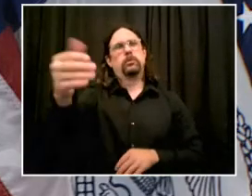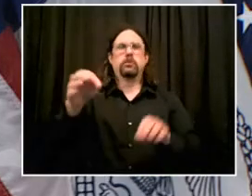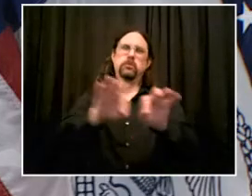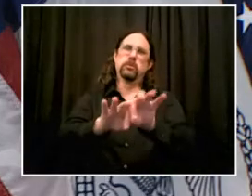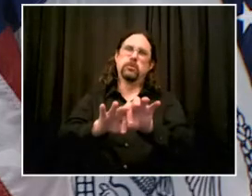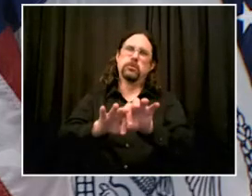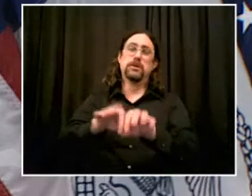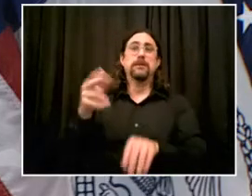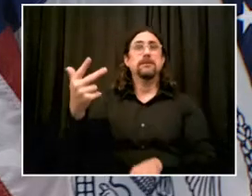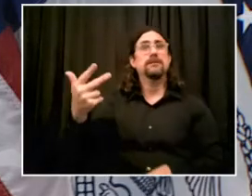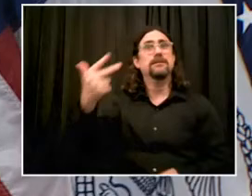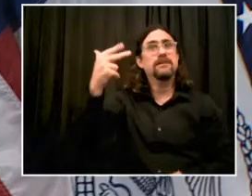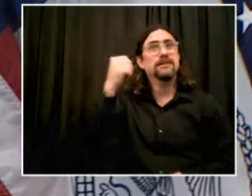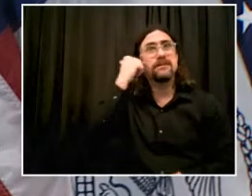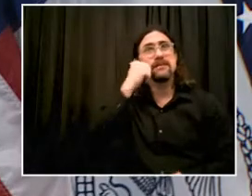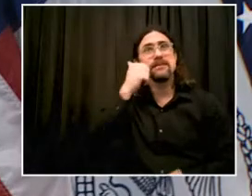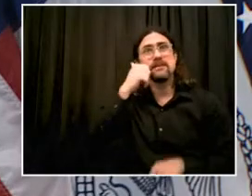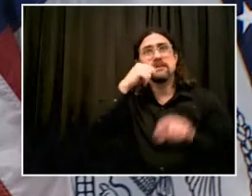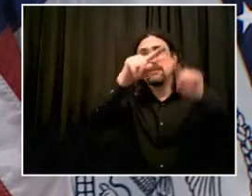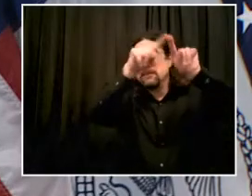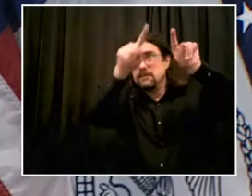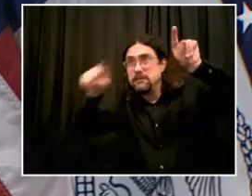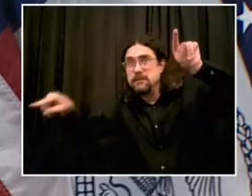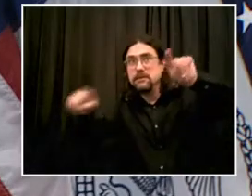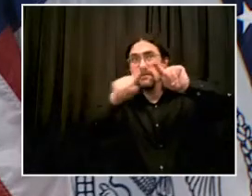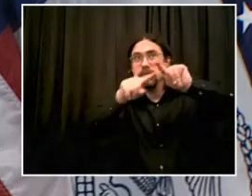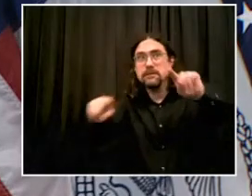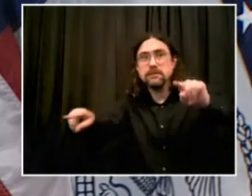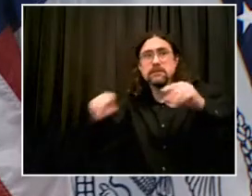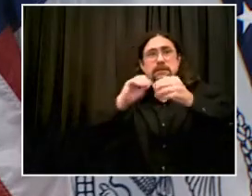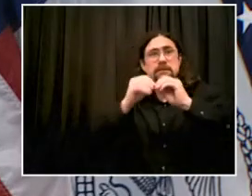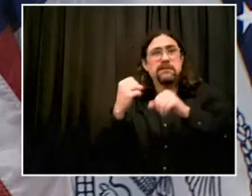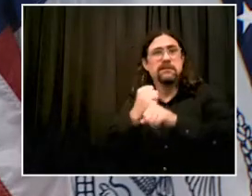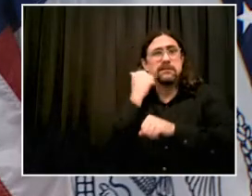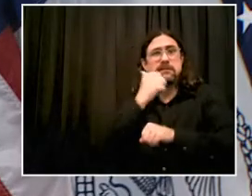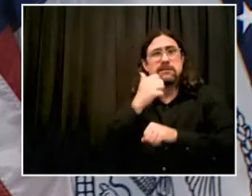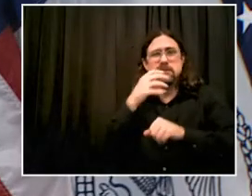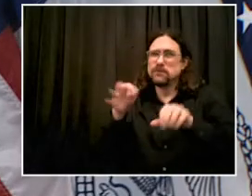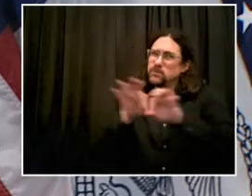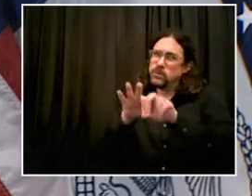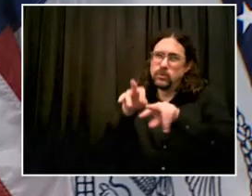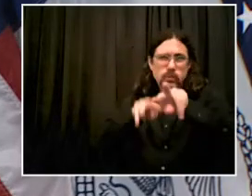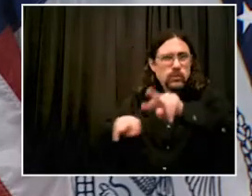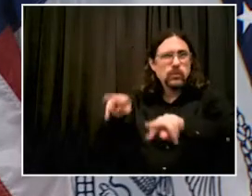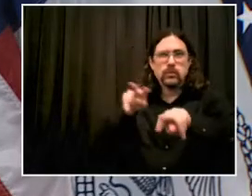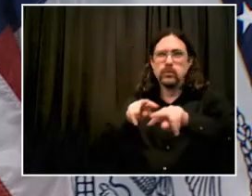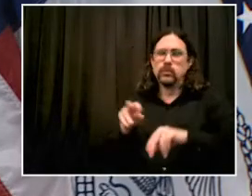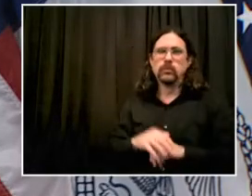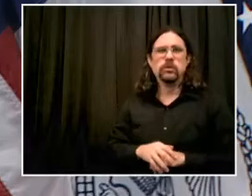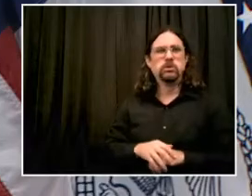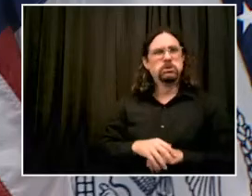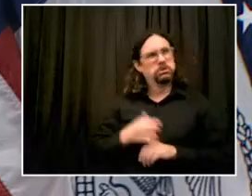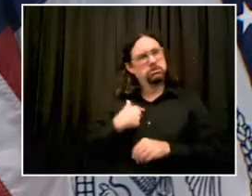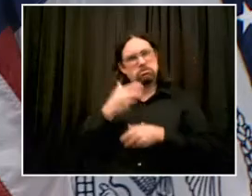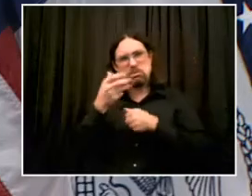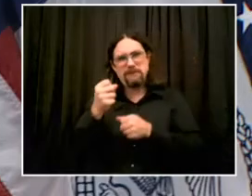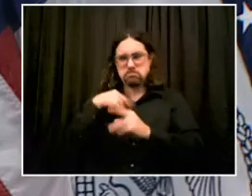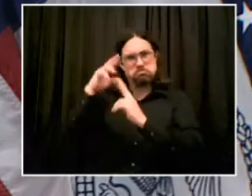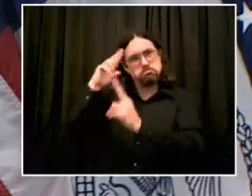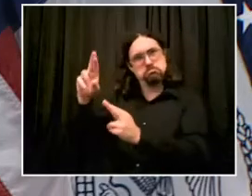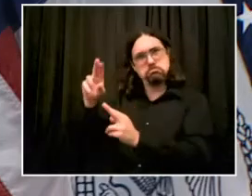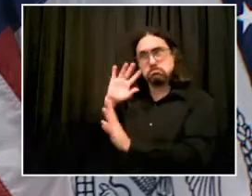Thanks, Mr. Mayor. The other question I had was, and again, also on Dr. Barbeau, if you're saying it's time to make a change,